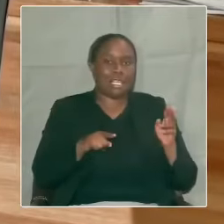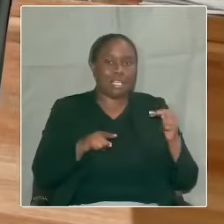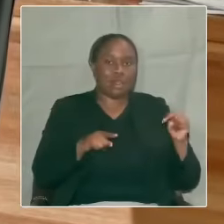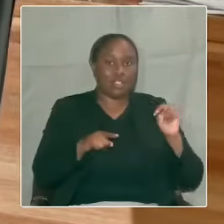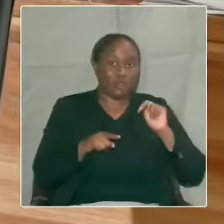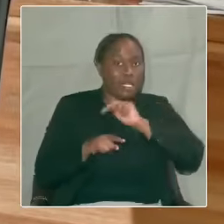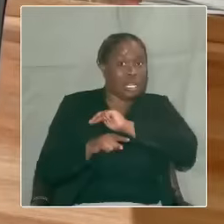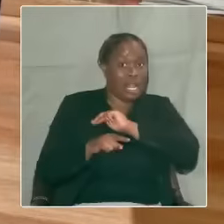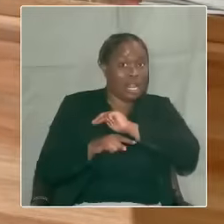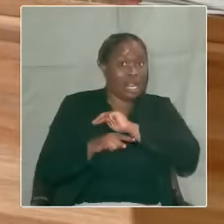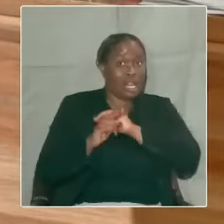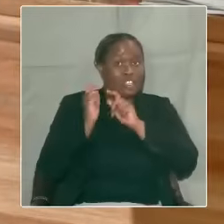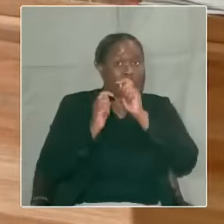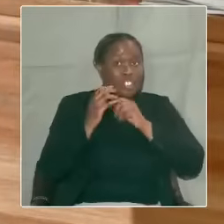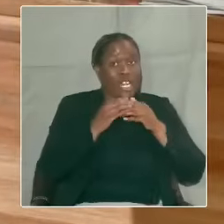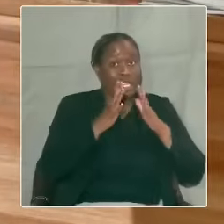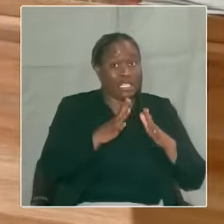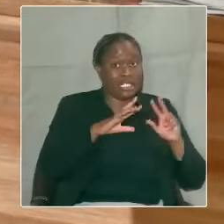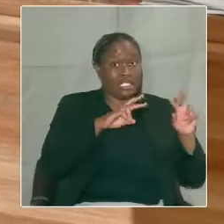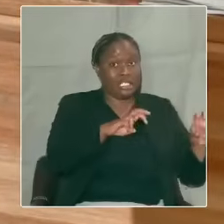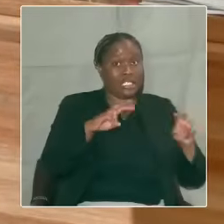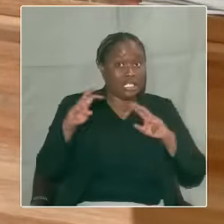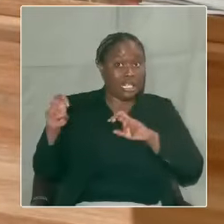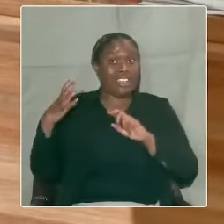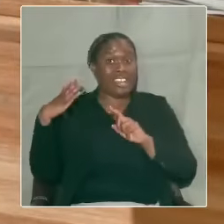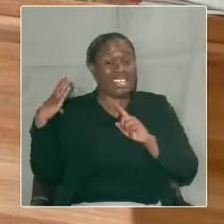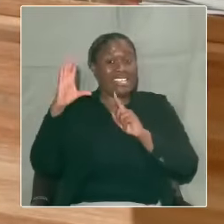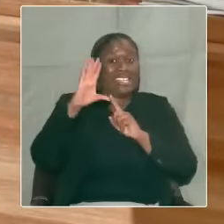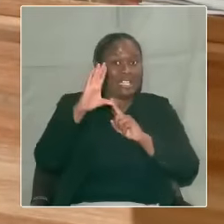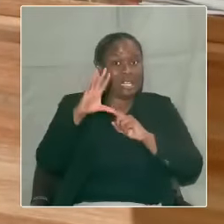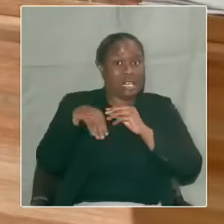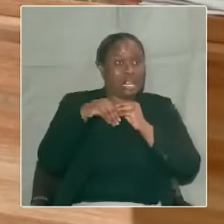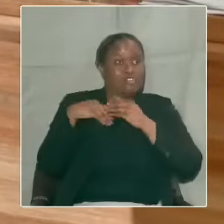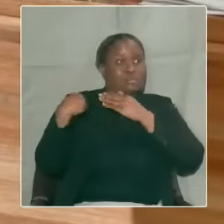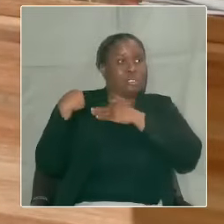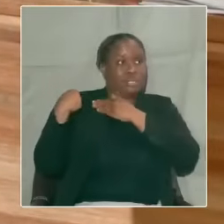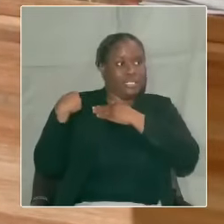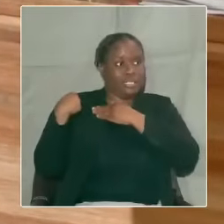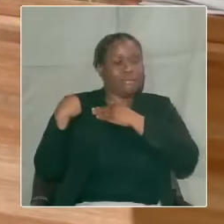you will explain at that point with reference to those documents